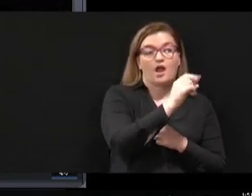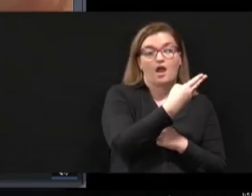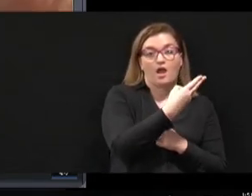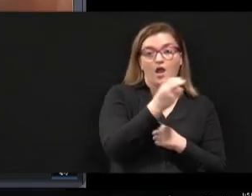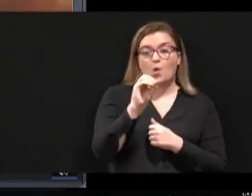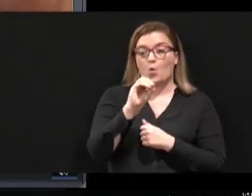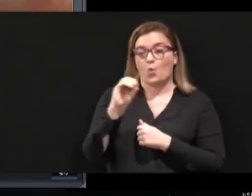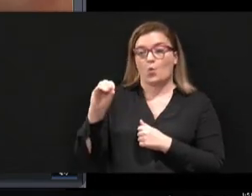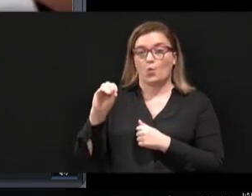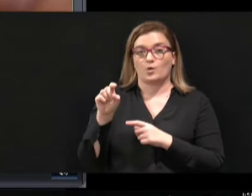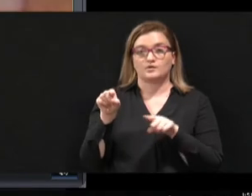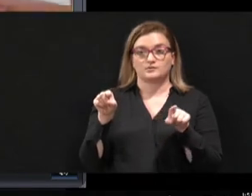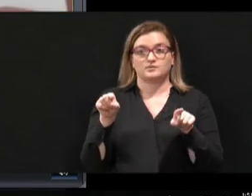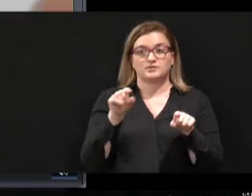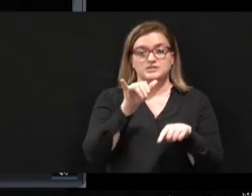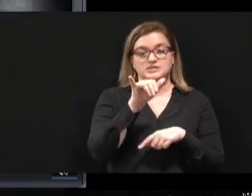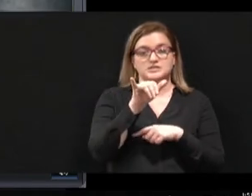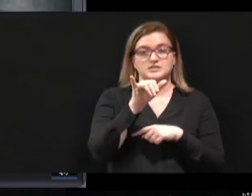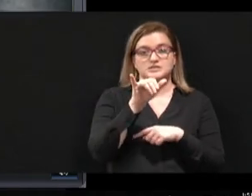Y.